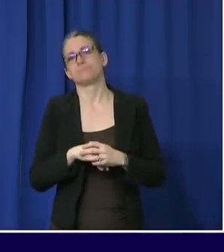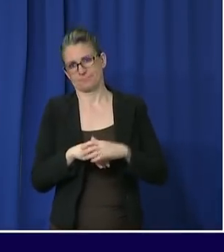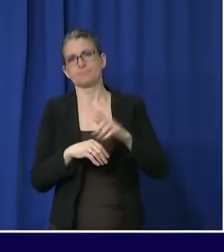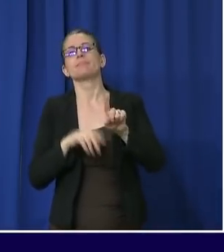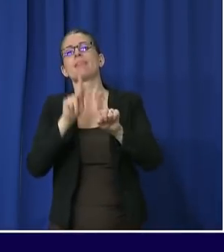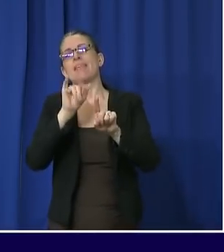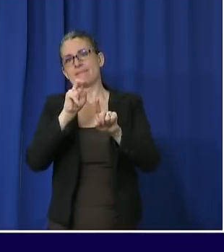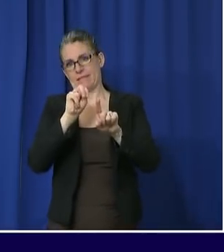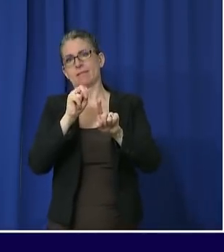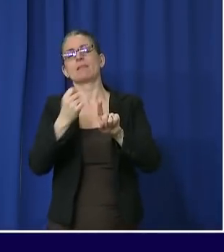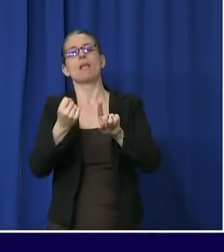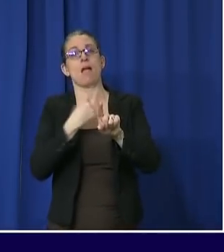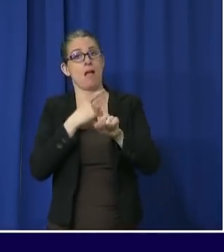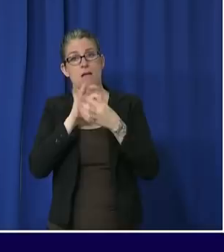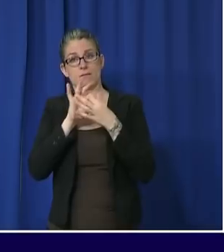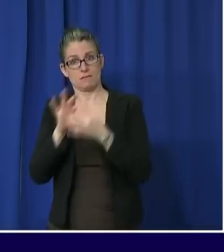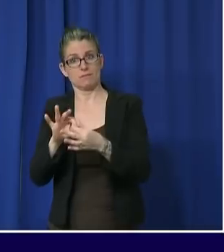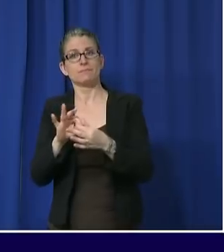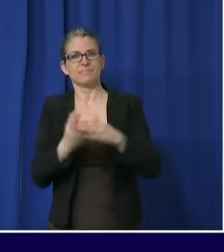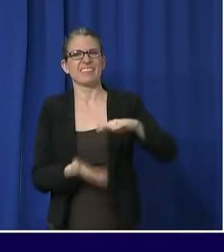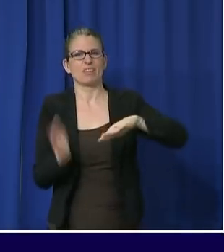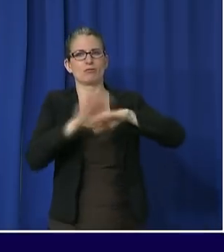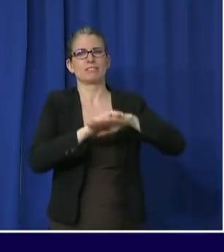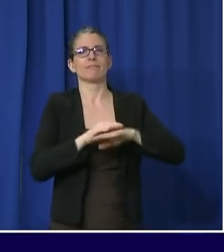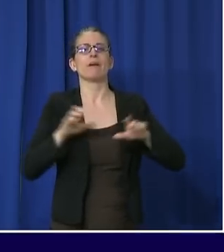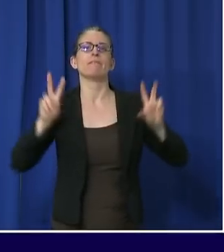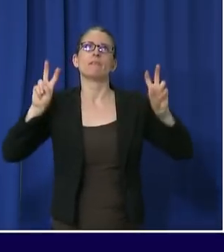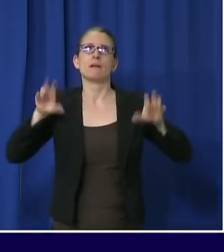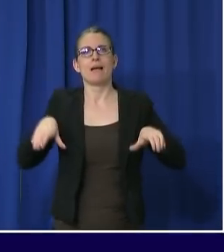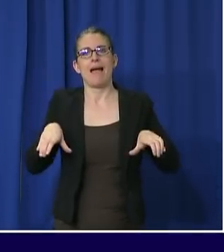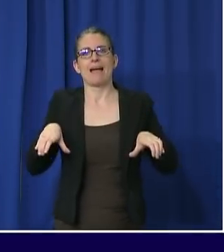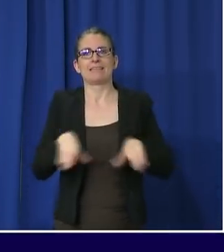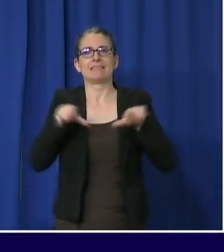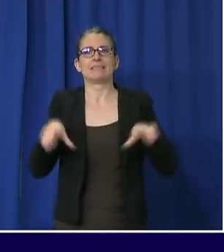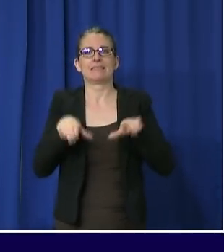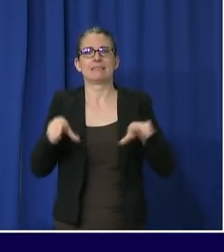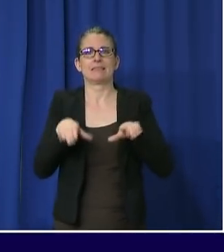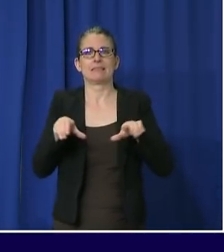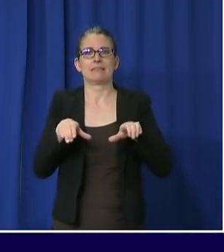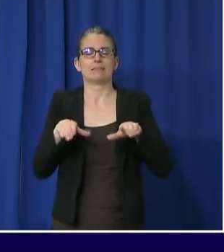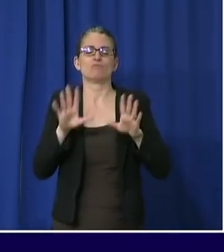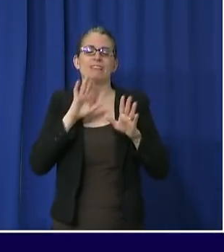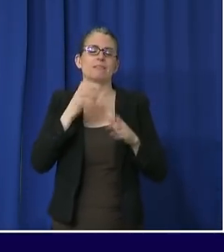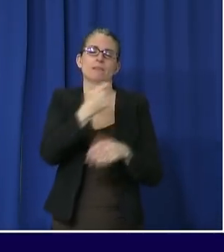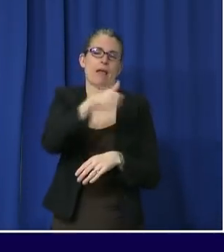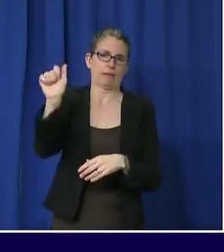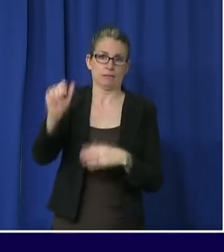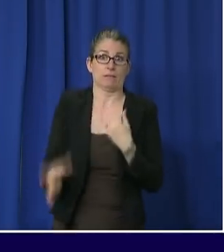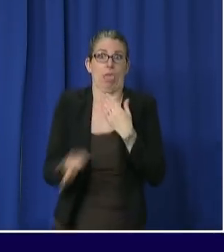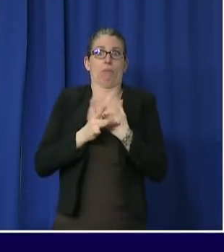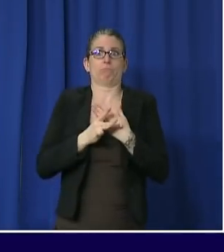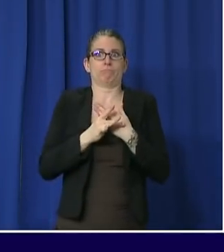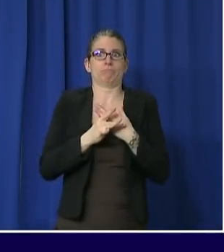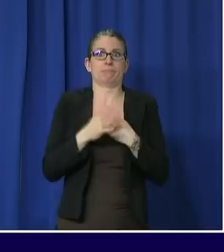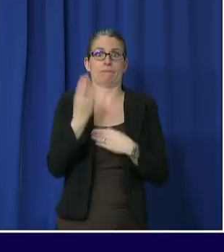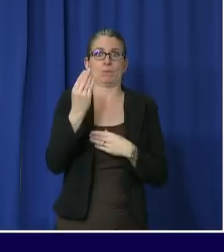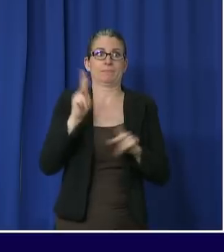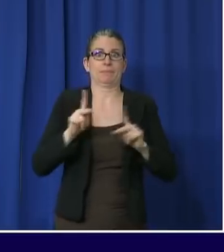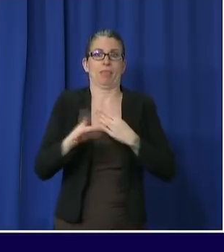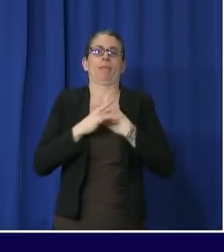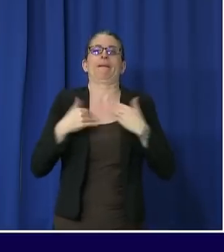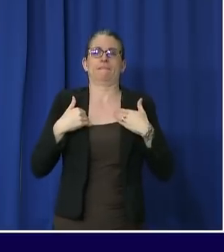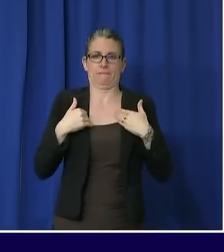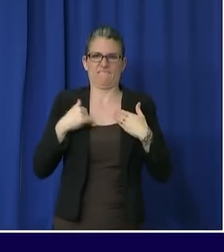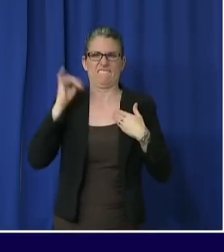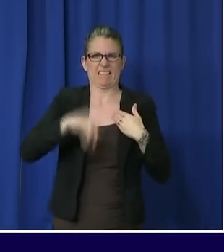cases, or cases generally, to be candid with you, and how does that affect how we think about any type of phased reopening? Well,